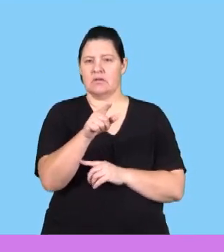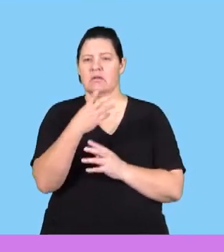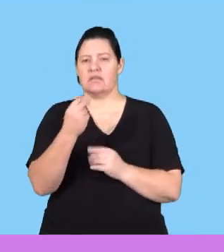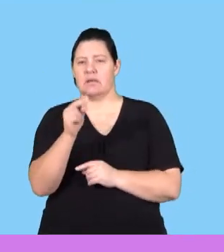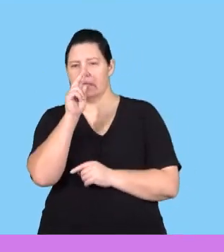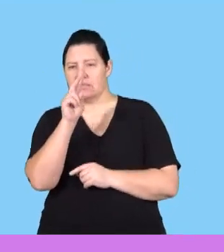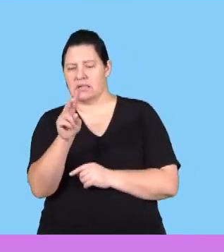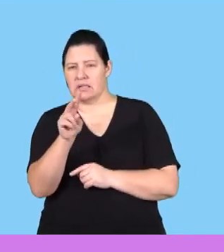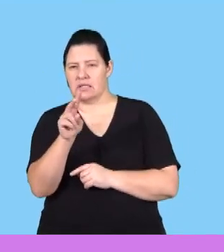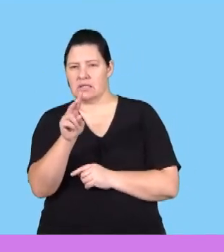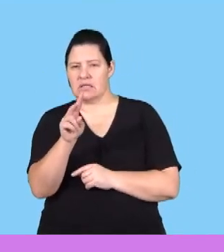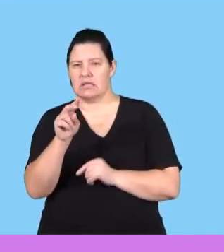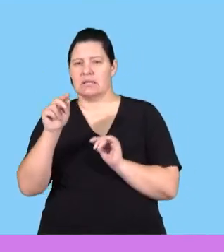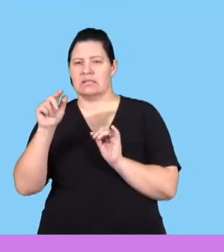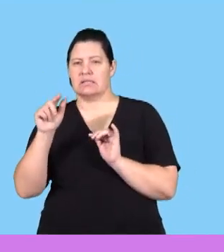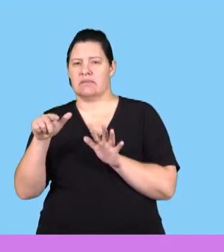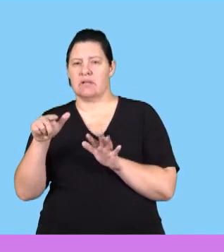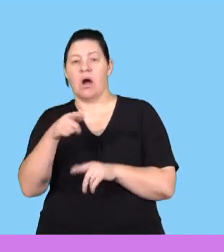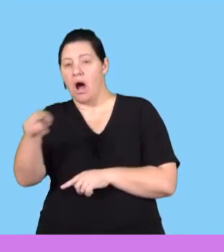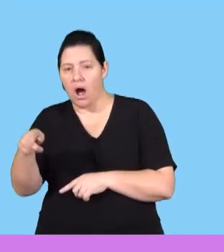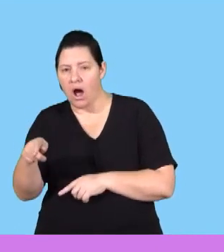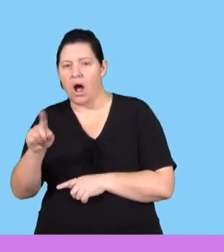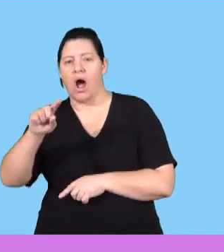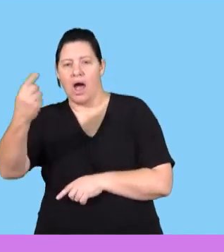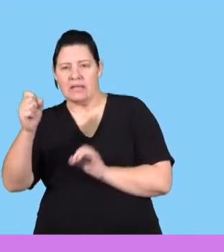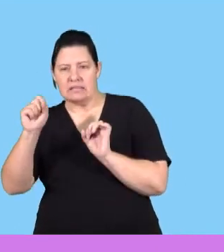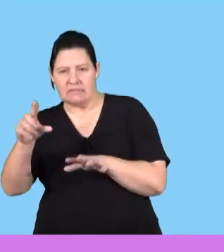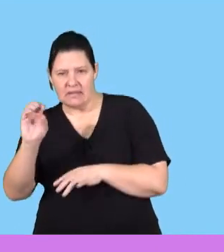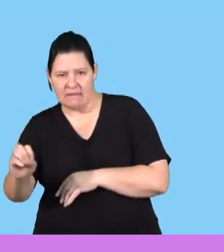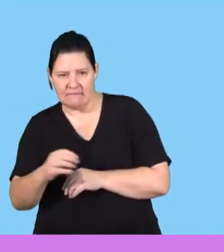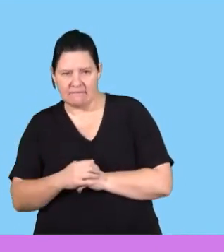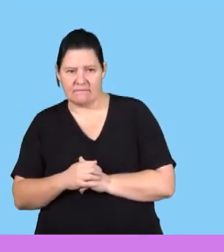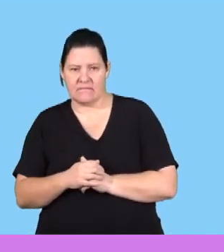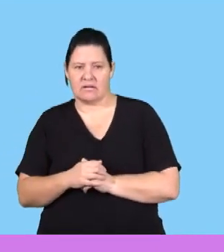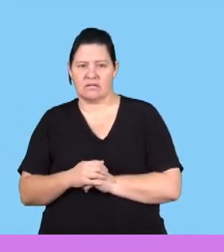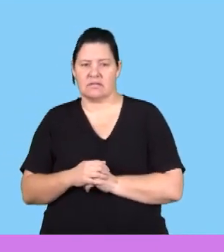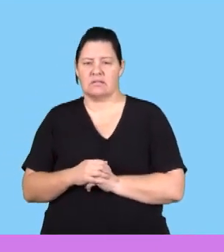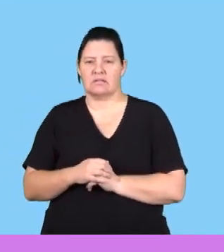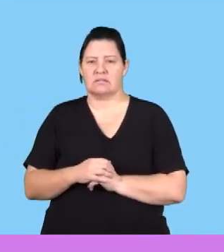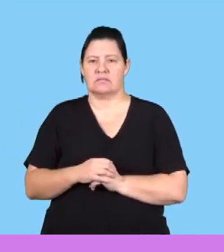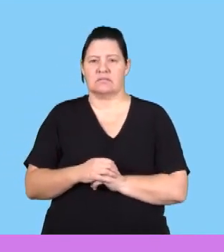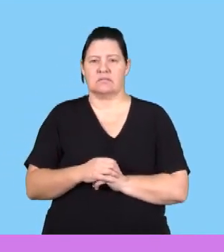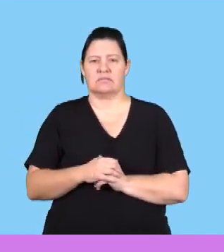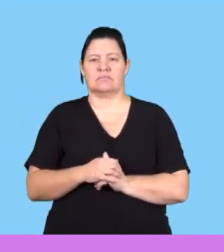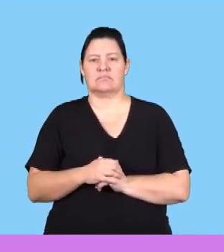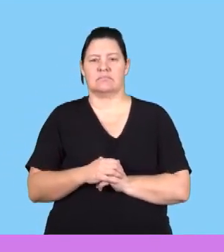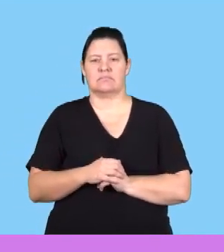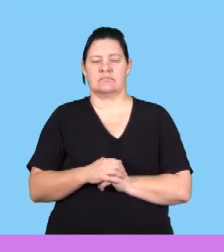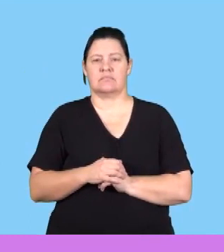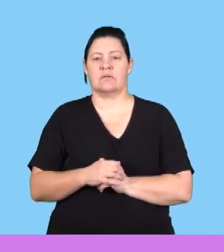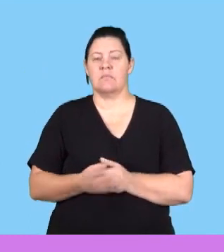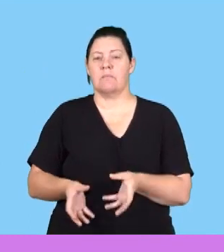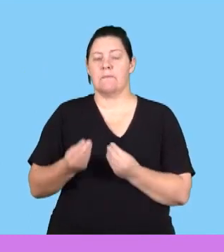Right? Then I see next up is 17, but there's also another 17. So I'm going to list both